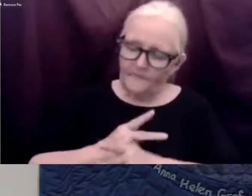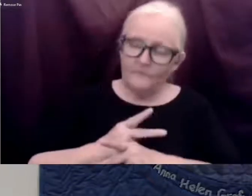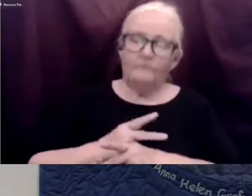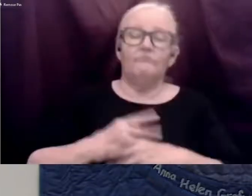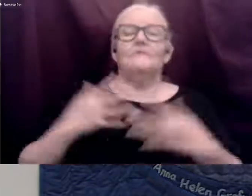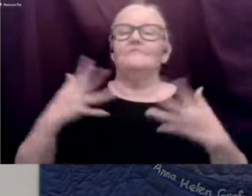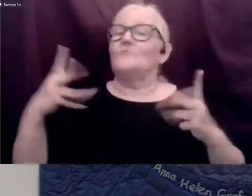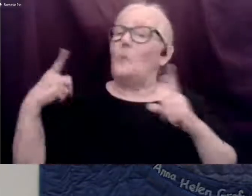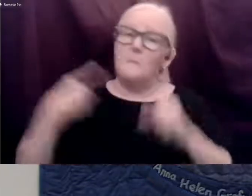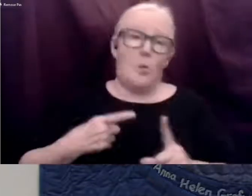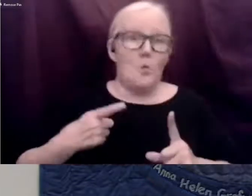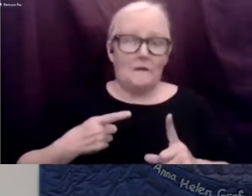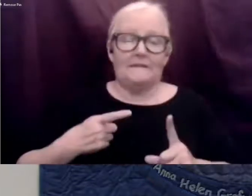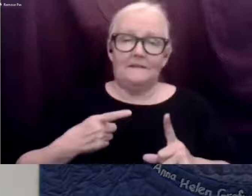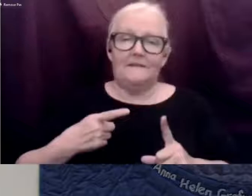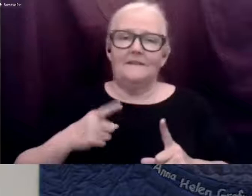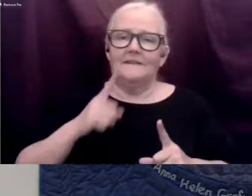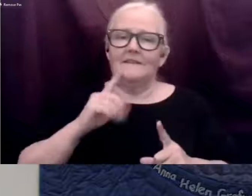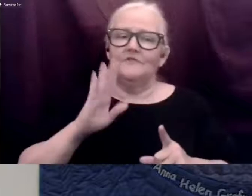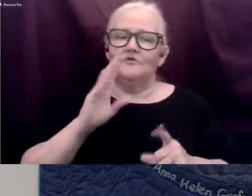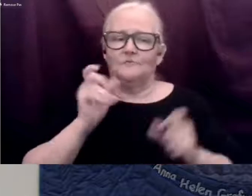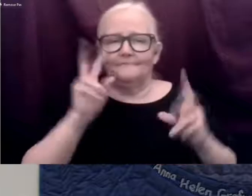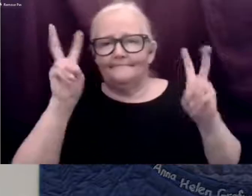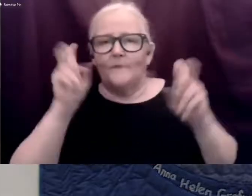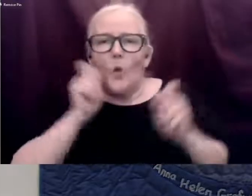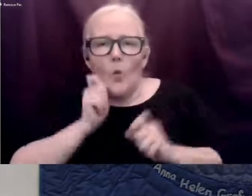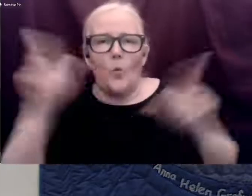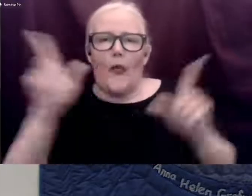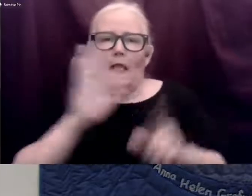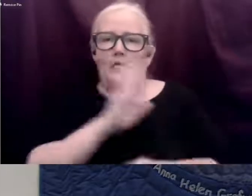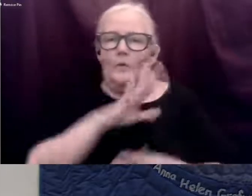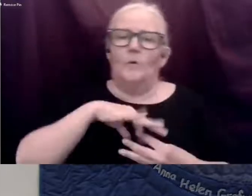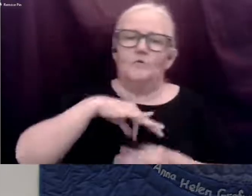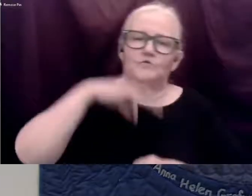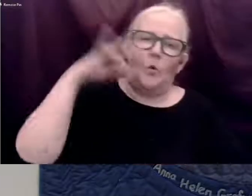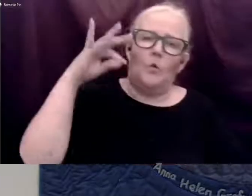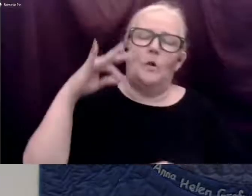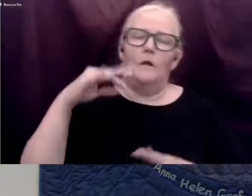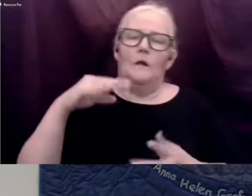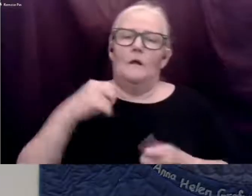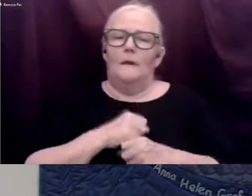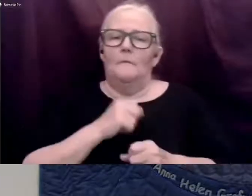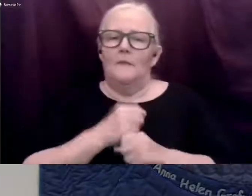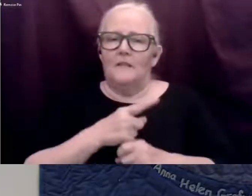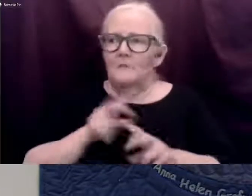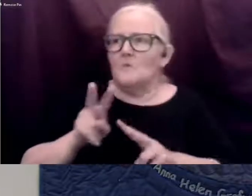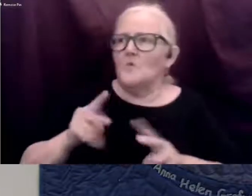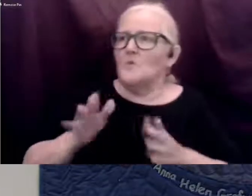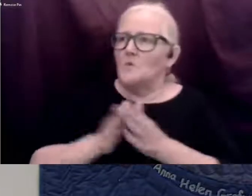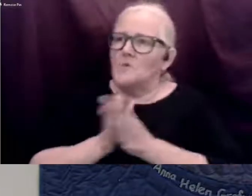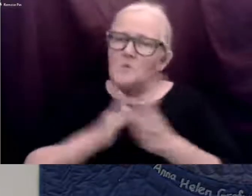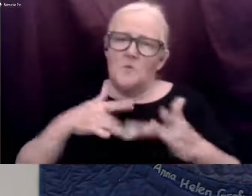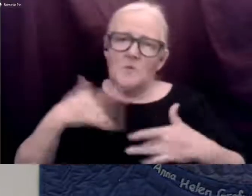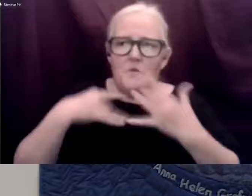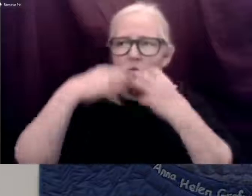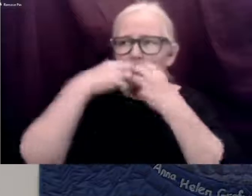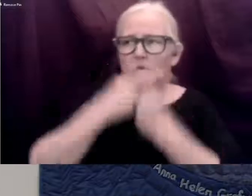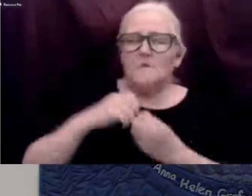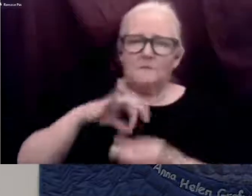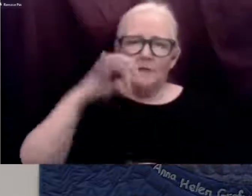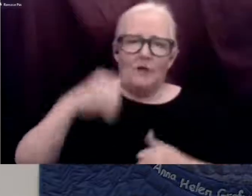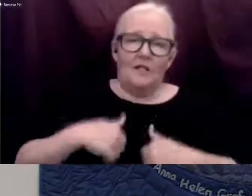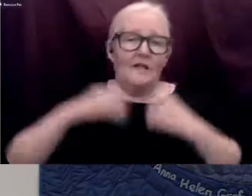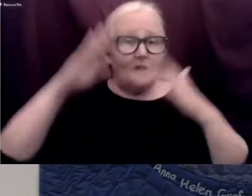soul, to excite and cherish spiritual life. May it be so, and may we make it